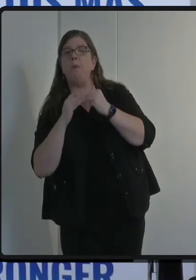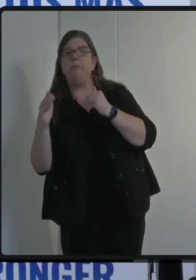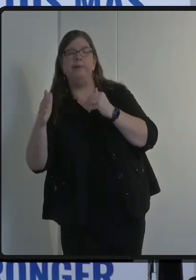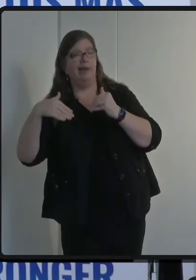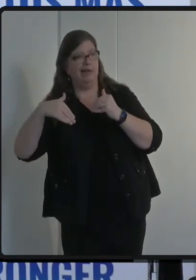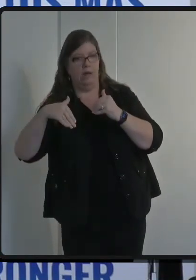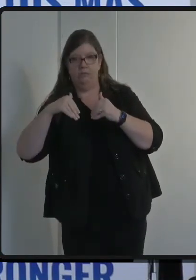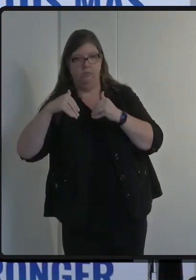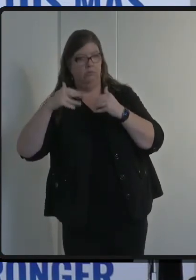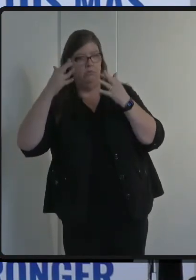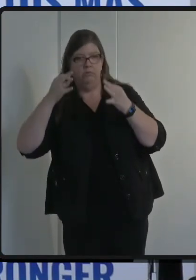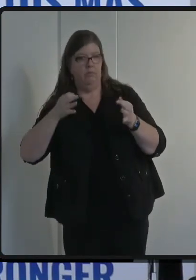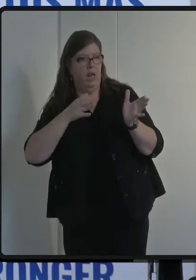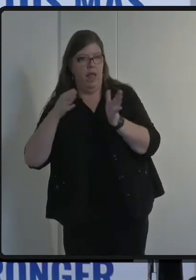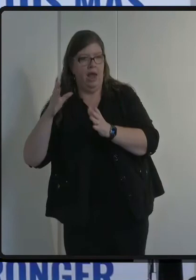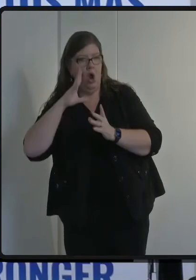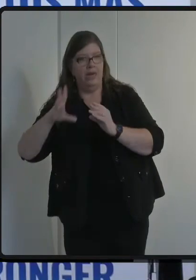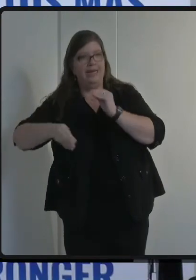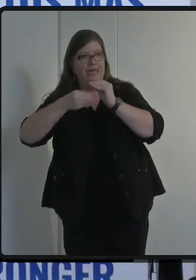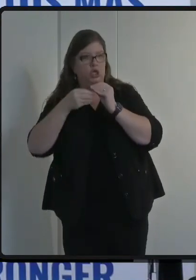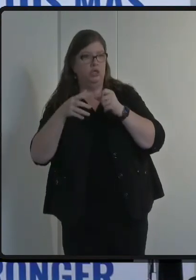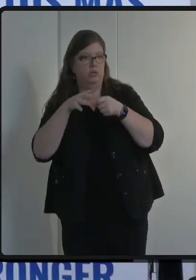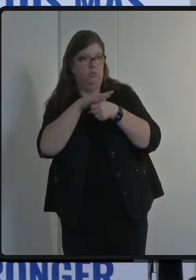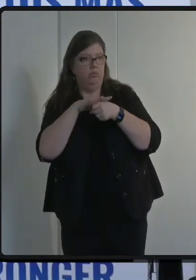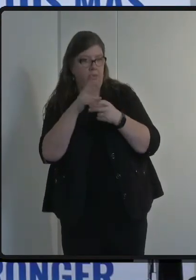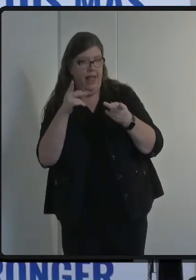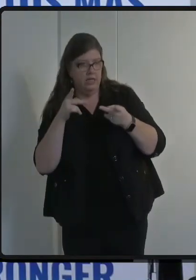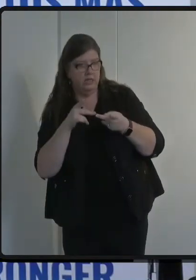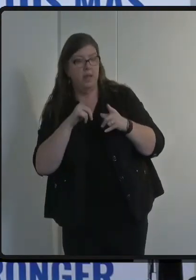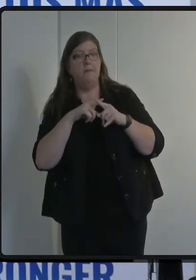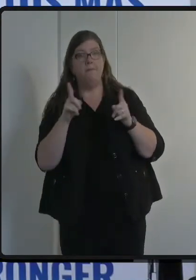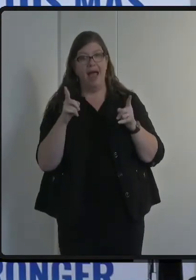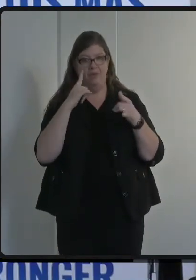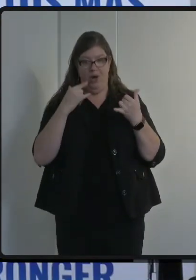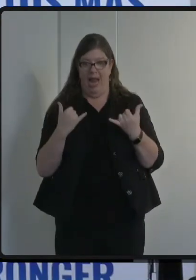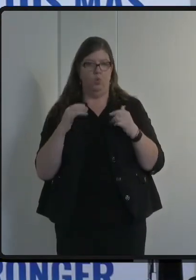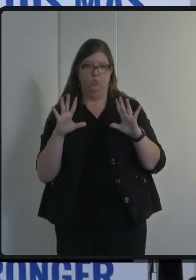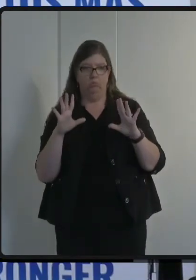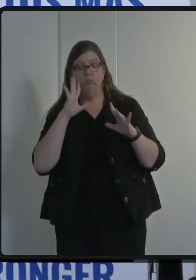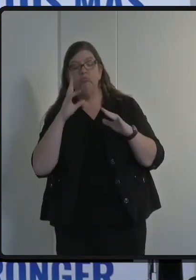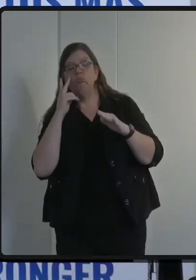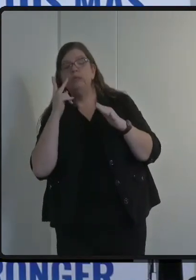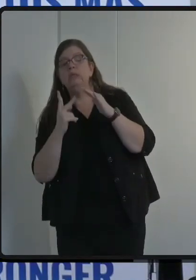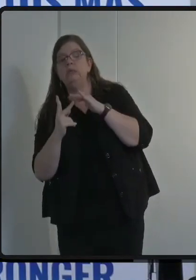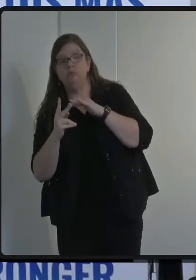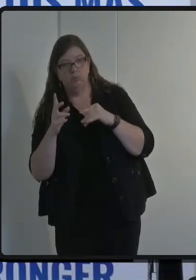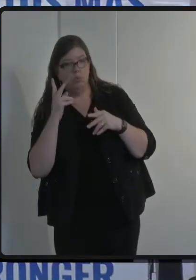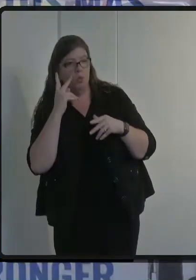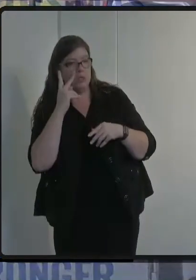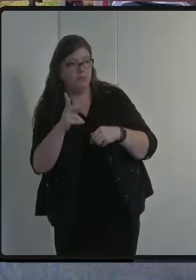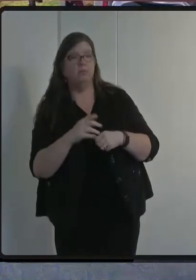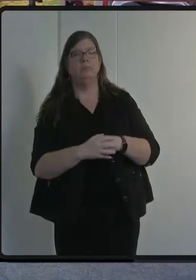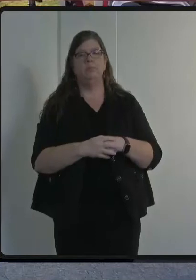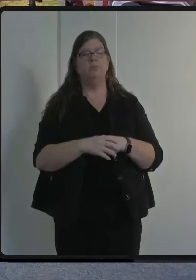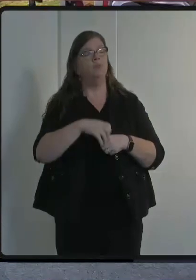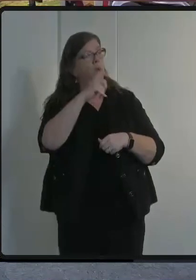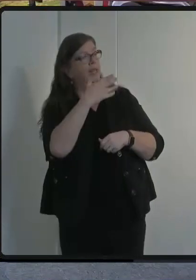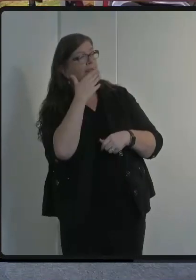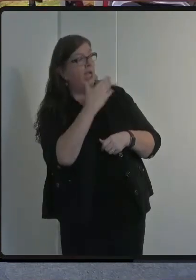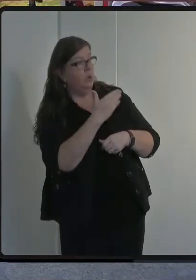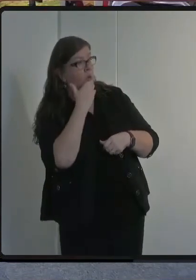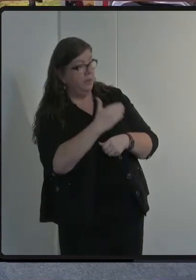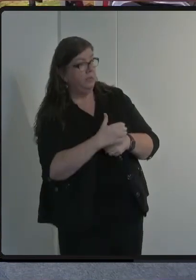on additional sites, but that's only at this time. Okay, thank you. That's all, thank